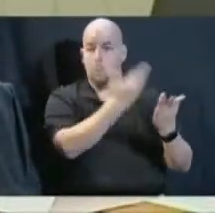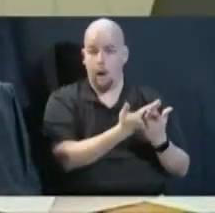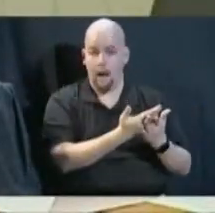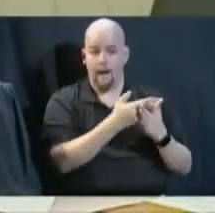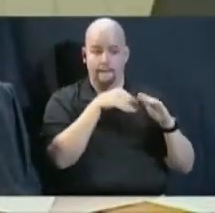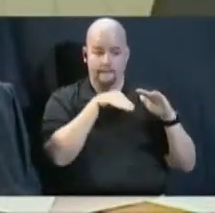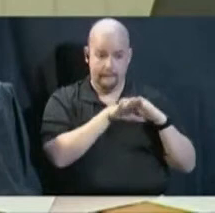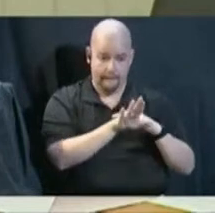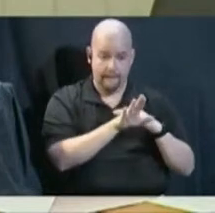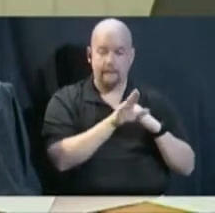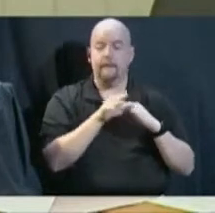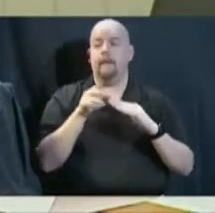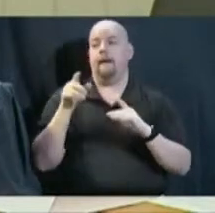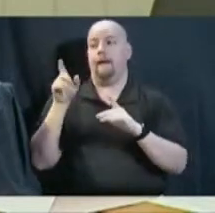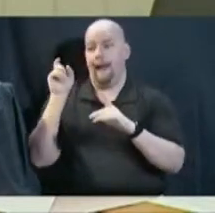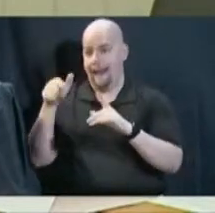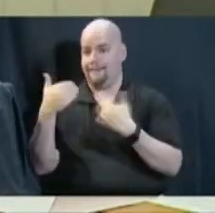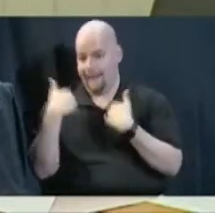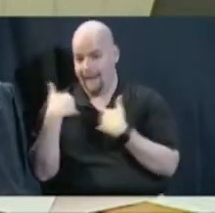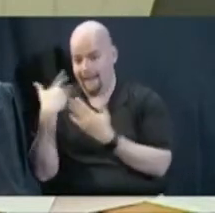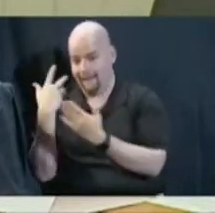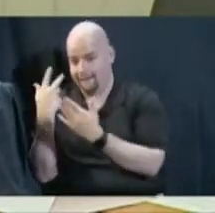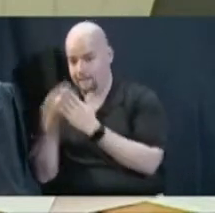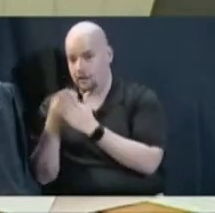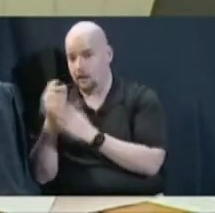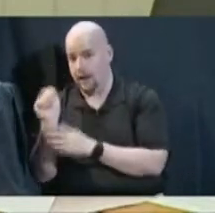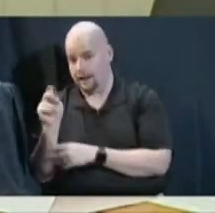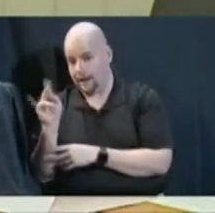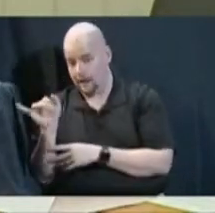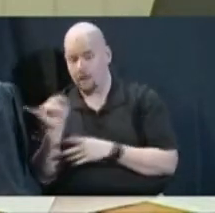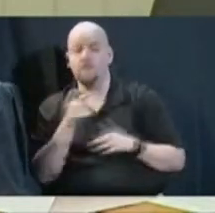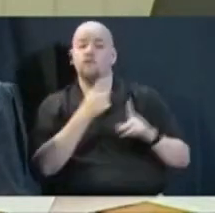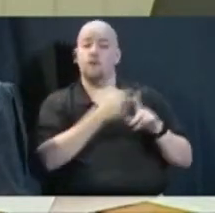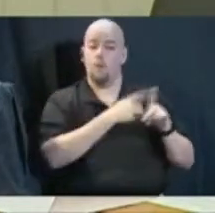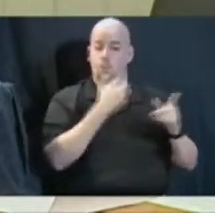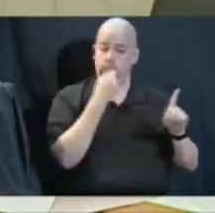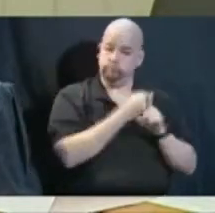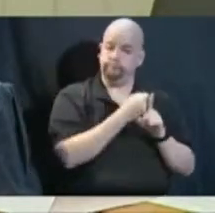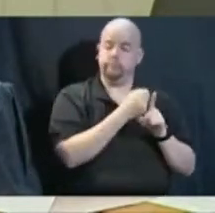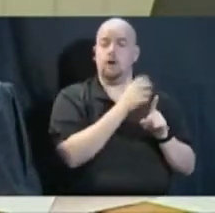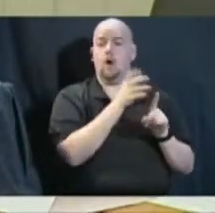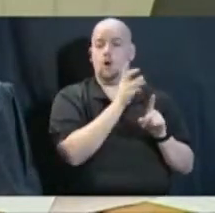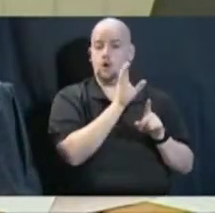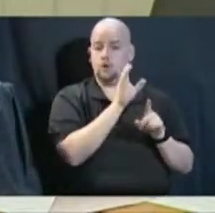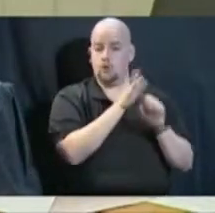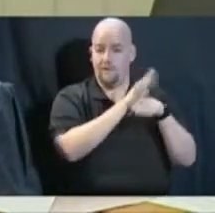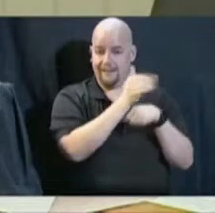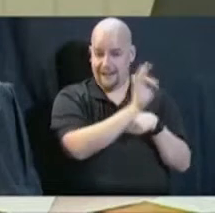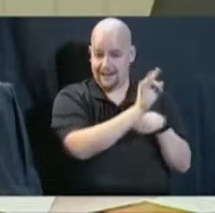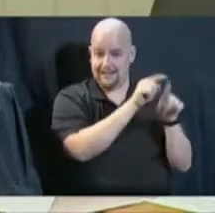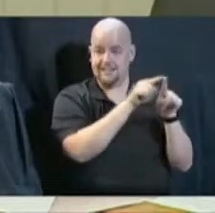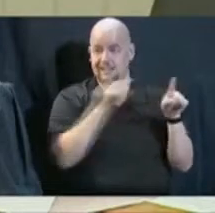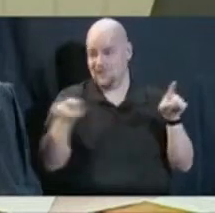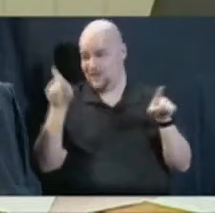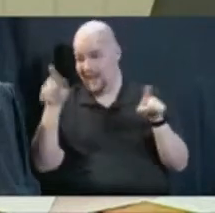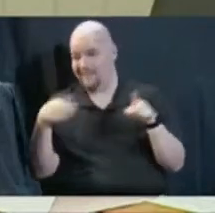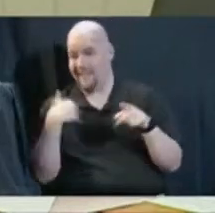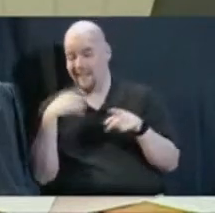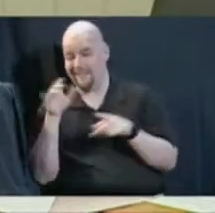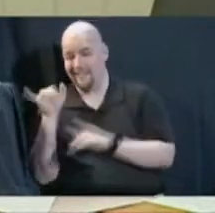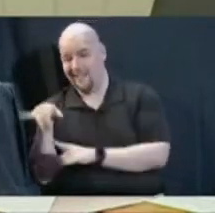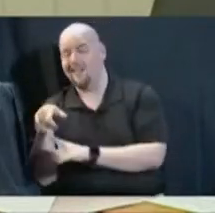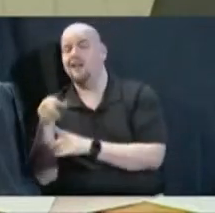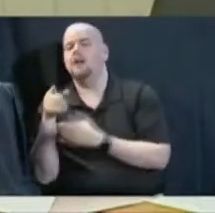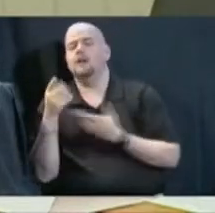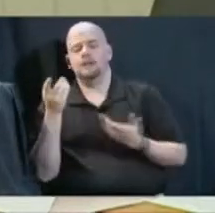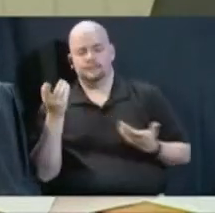and has to giving, have it? I mean, between when they get COVID-19? yes. So the way that this is